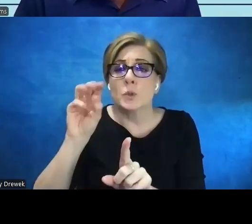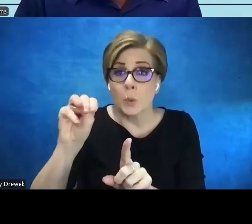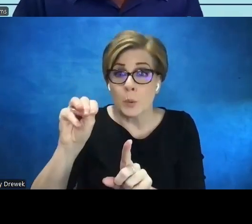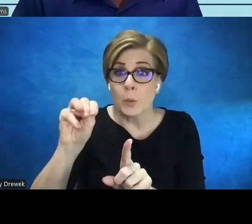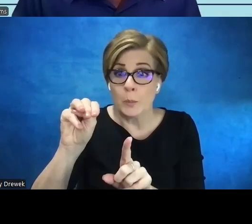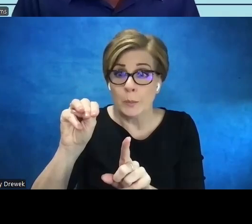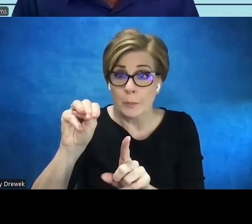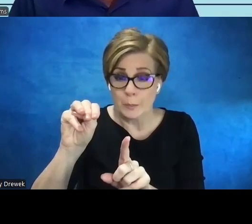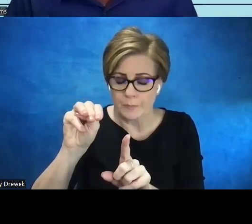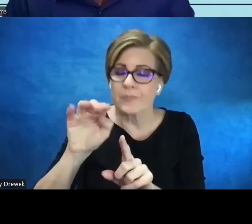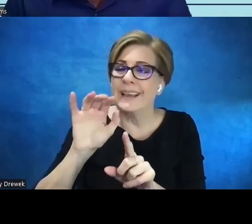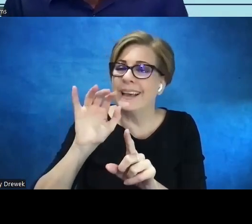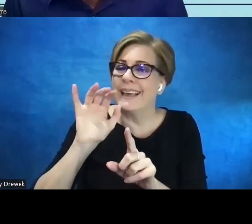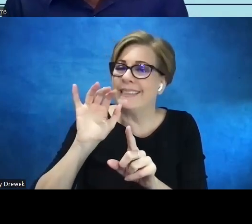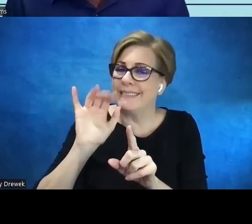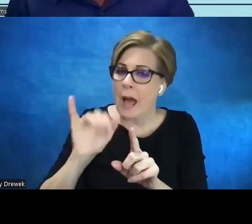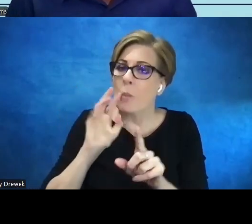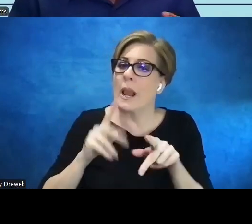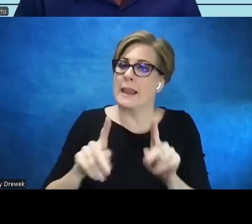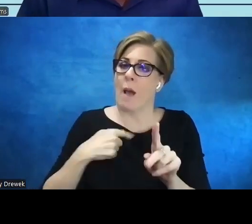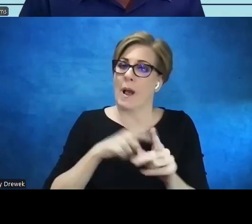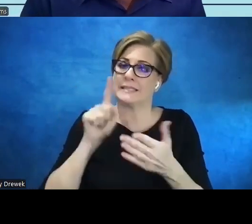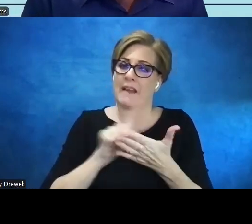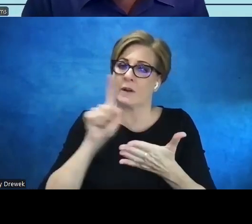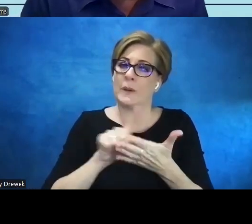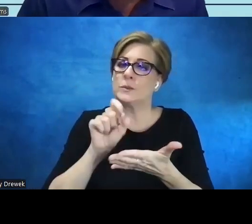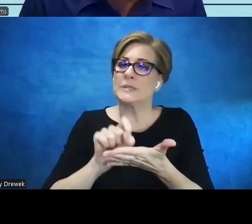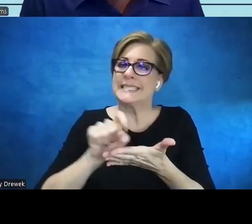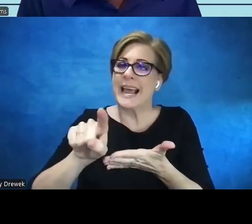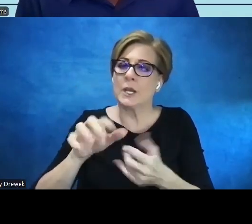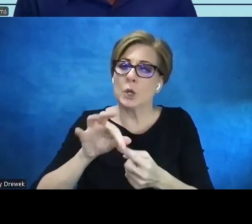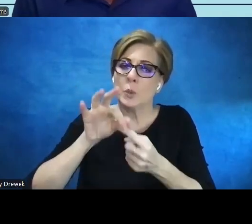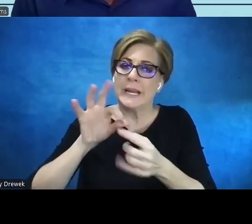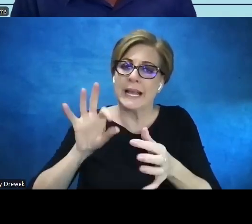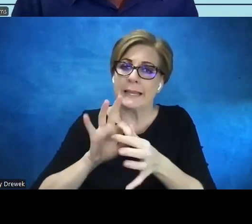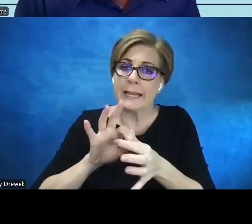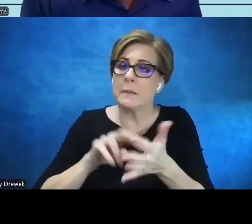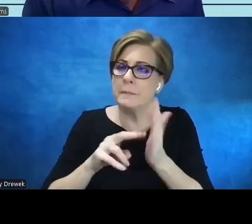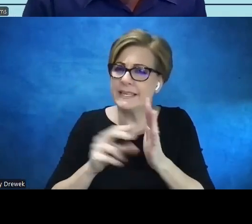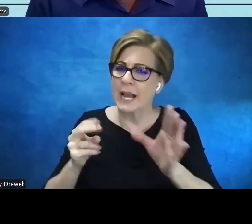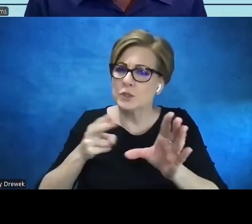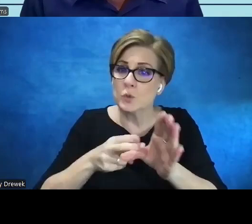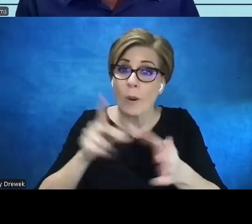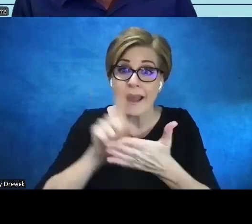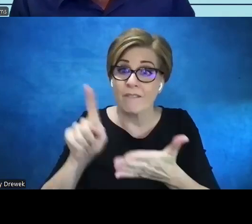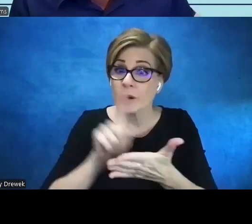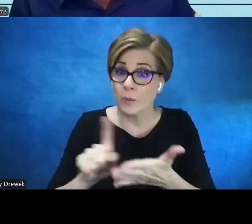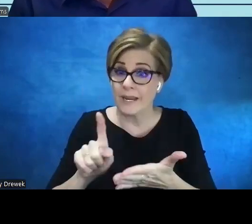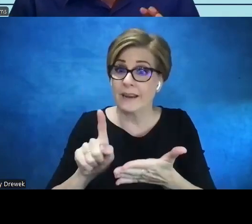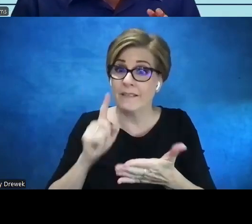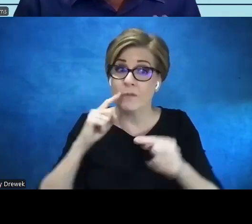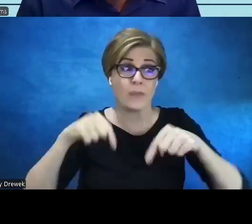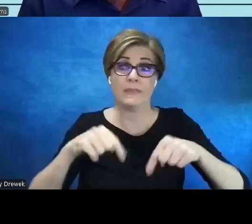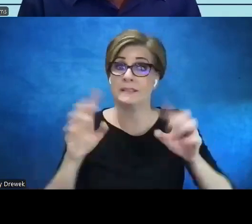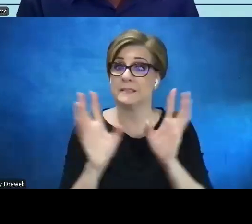can send you unique links every week so that you don't miss a single episode. It's also a reminder that within this site, there